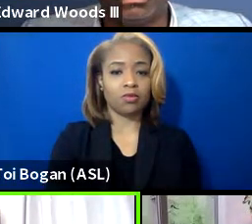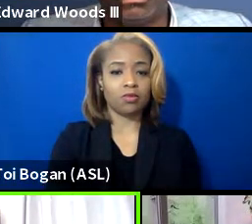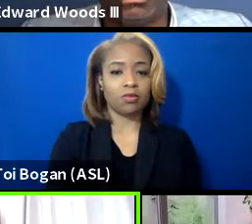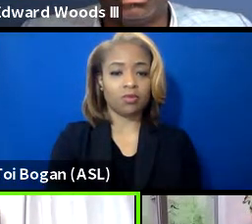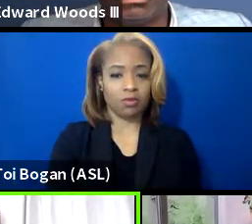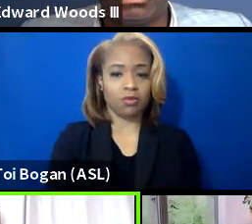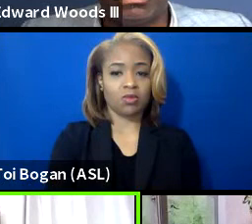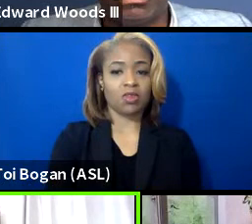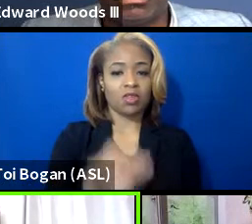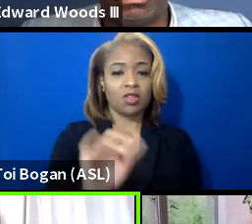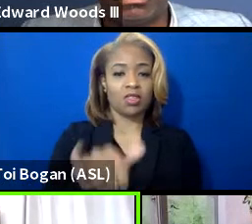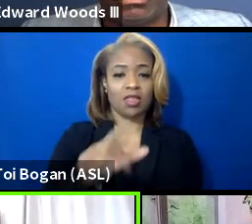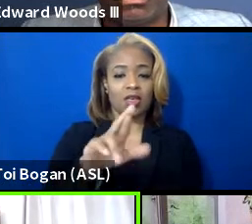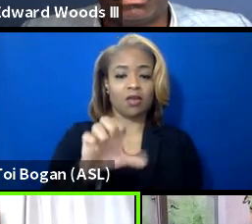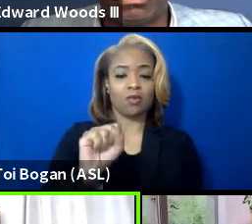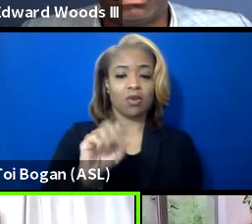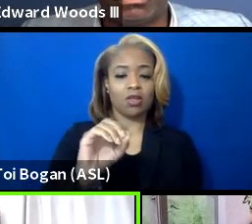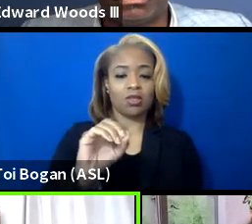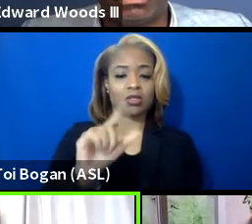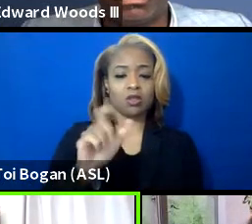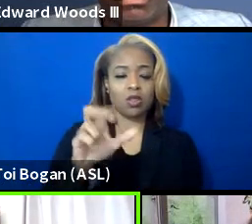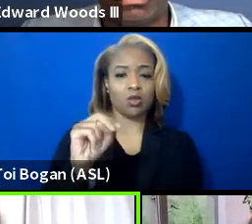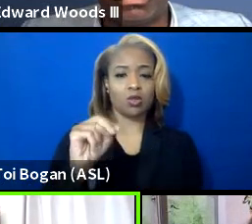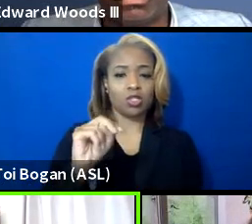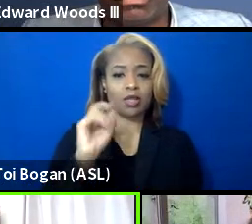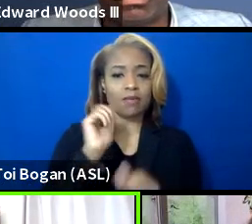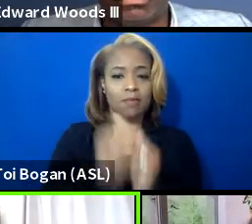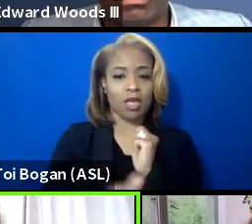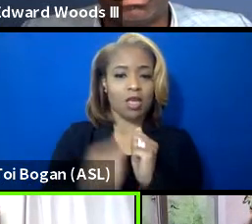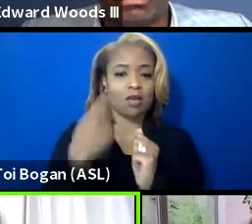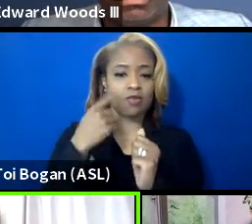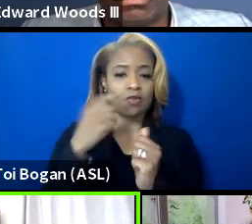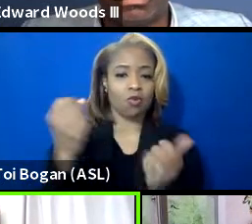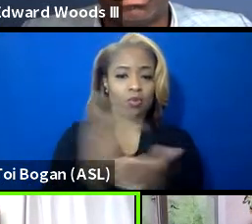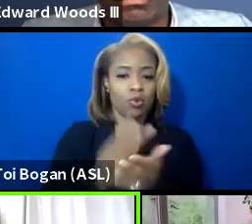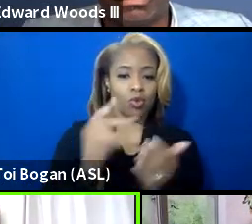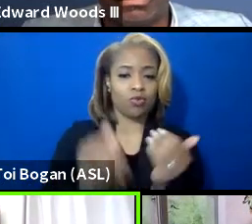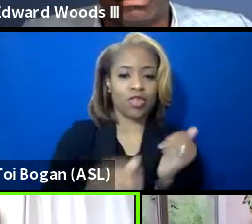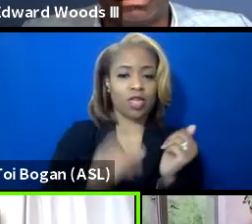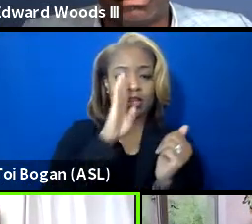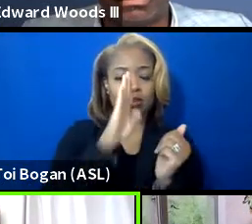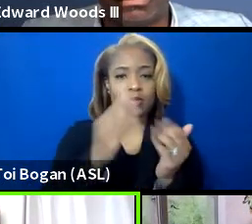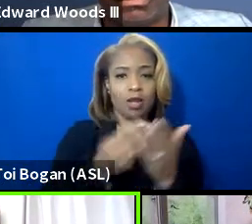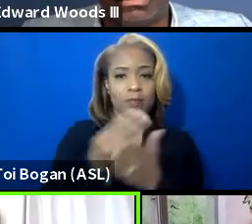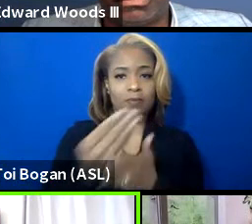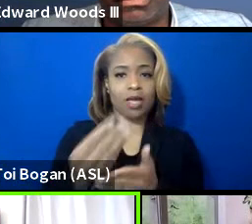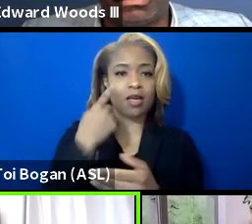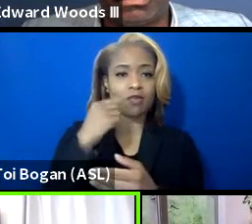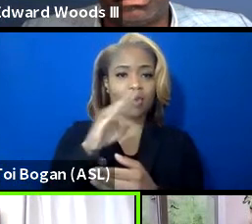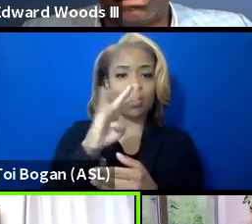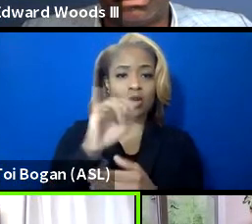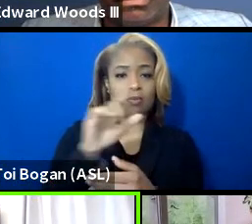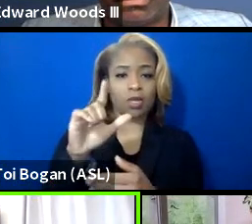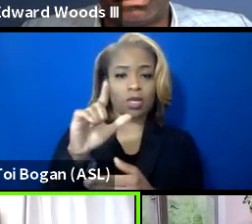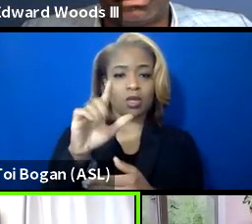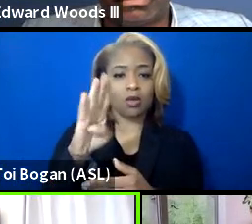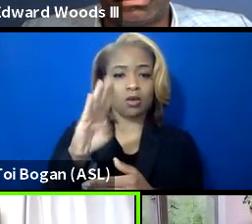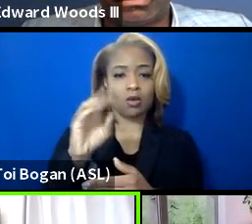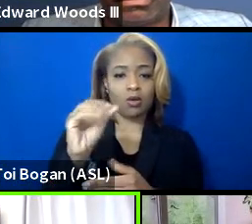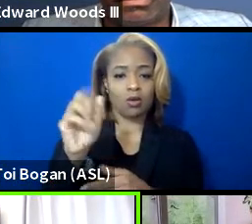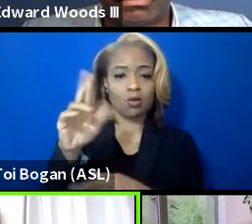And the resolution passes to approve the direct buys for billboard advertising by, if I'm keeping a correct count of